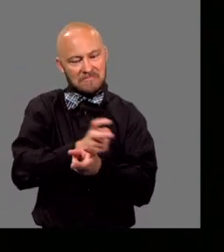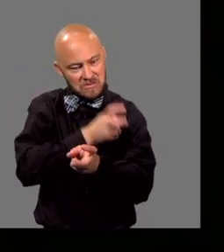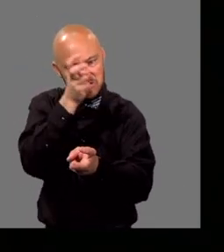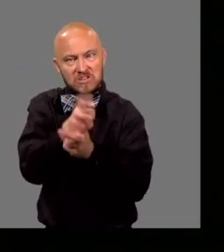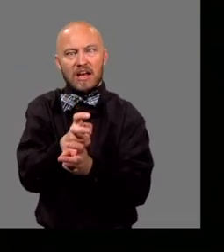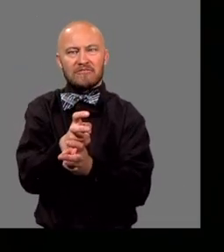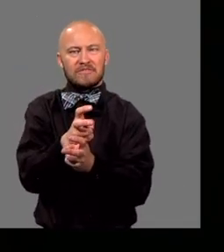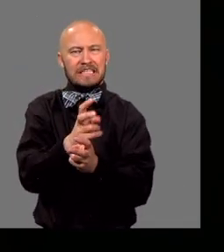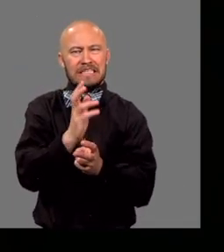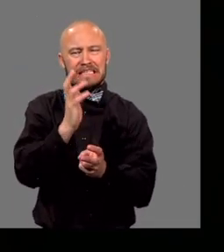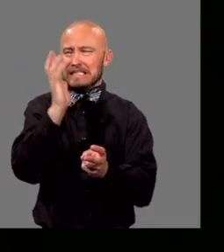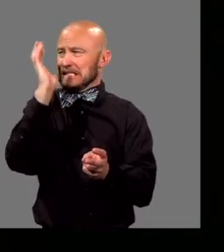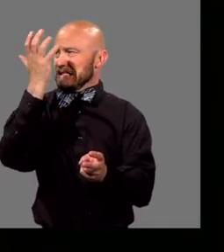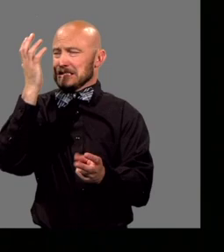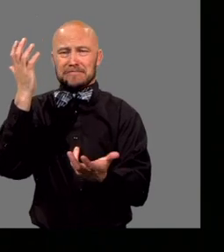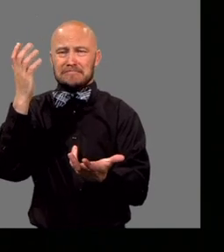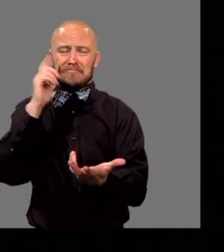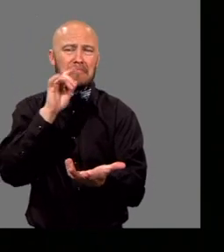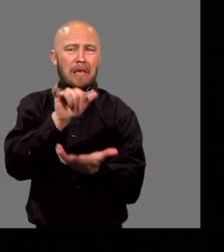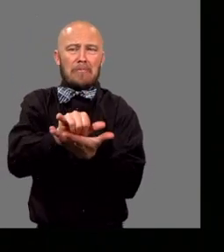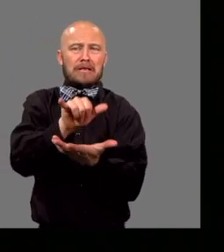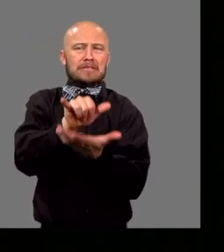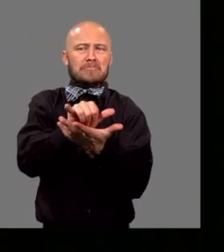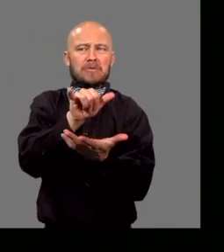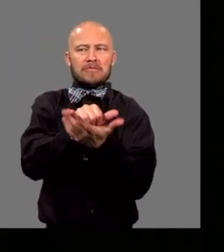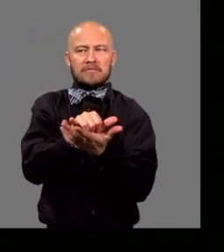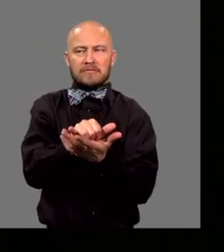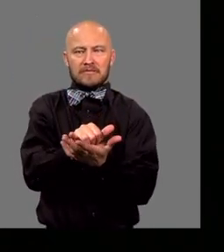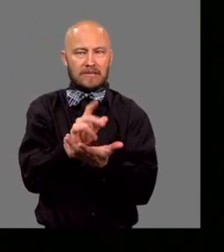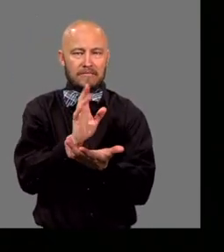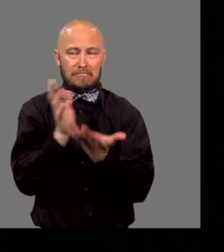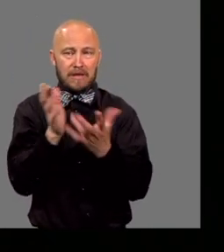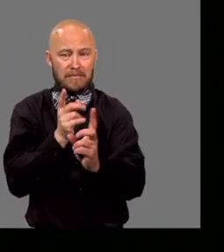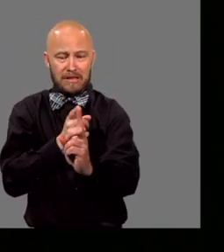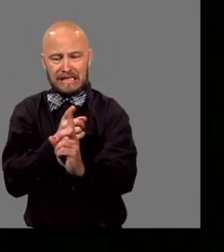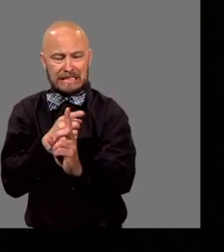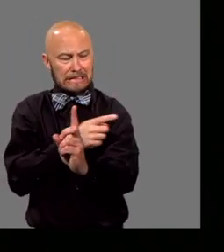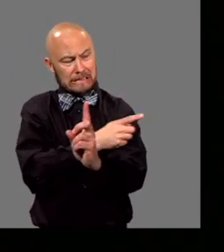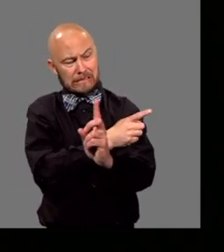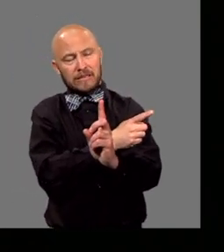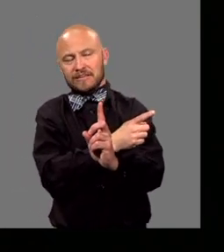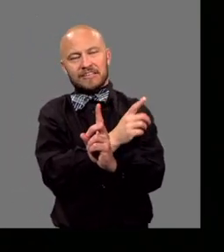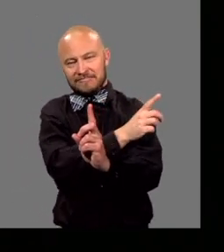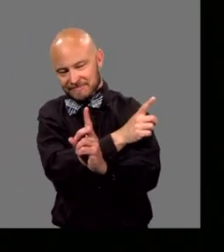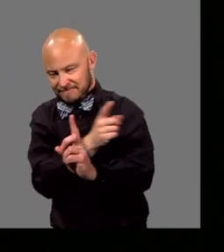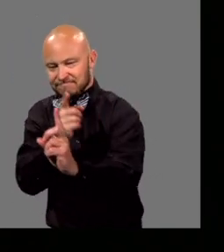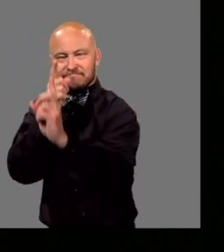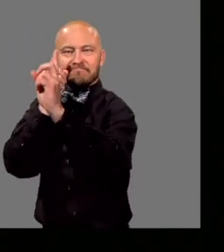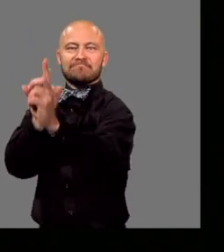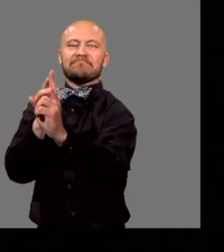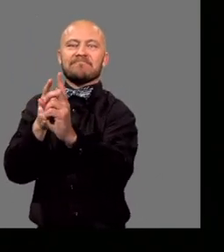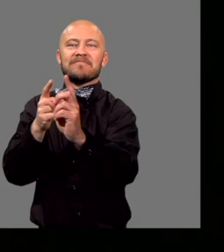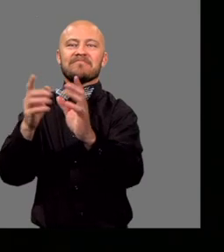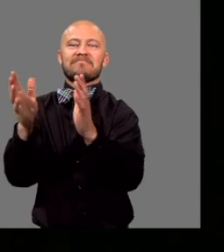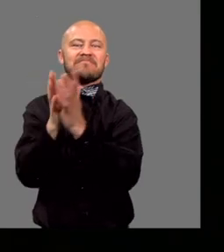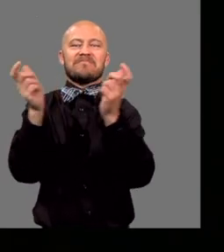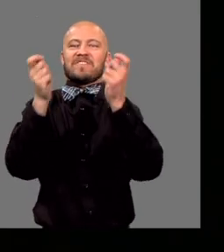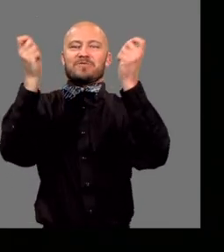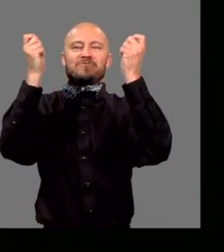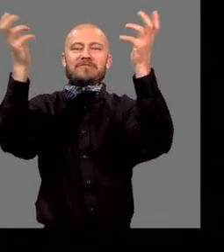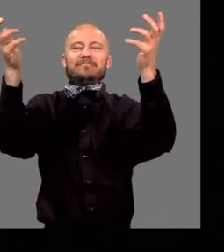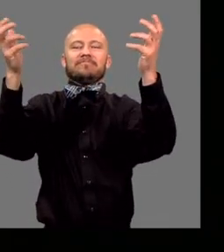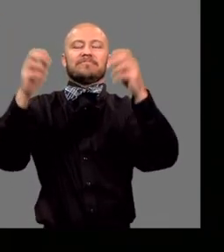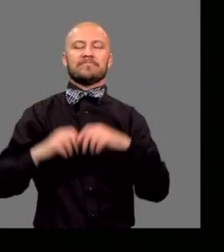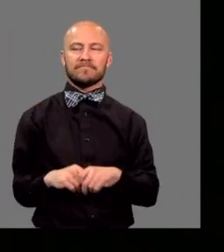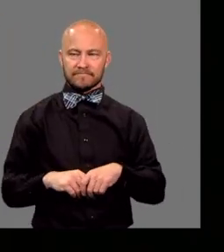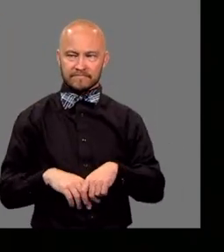really tough and even seemed impossible. Maybe you even hit some detours, and yet here you are,